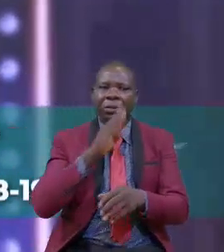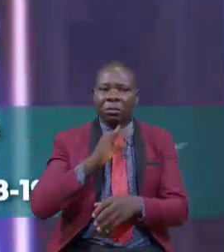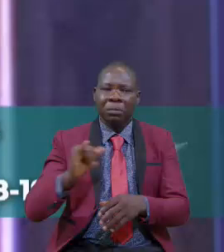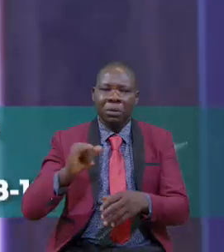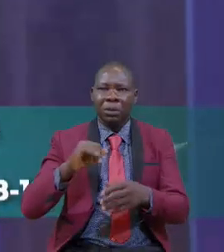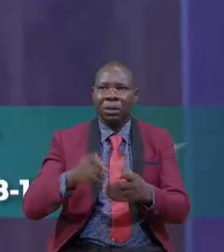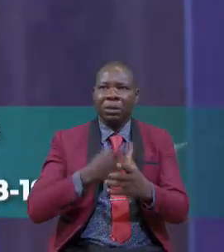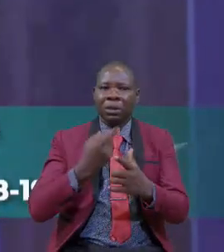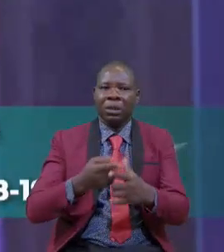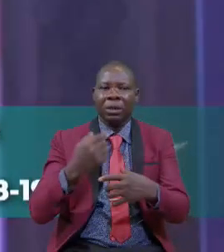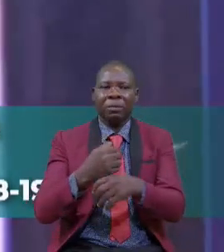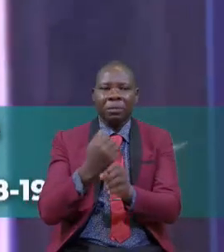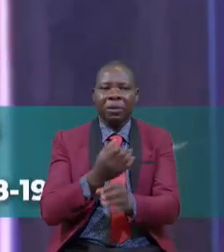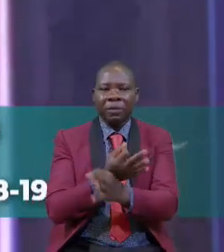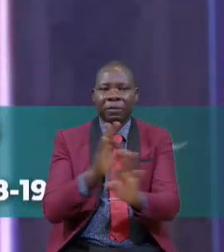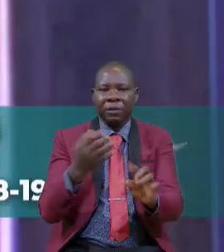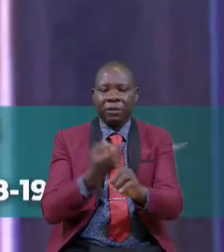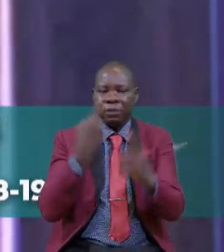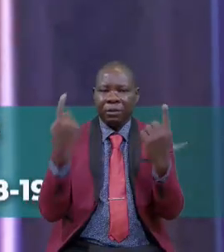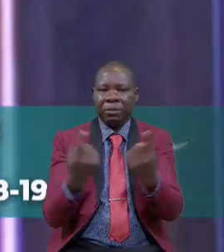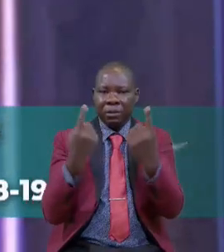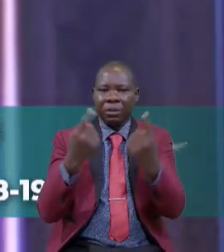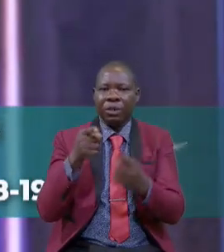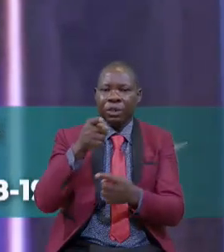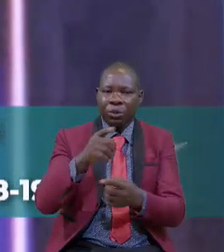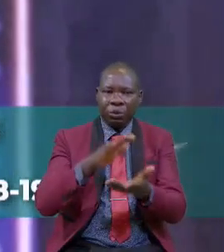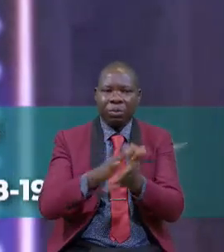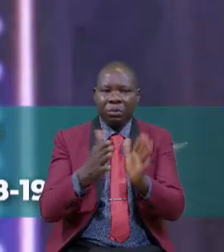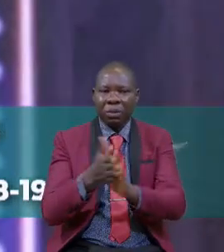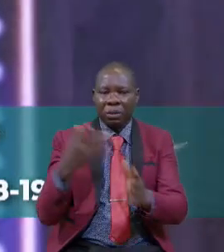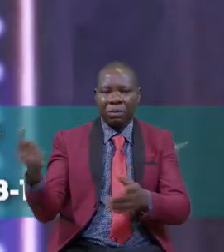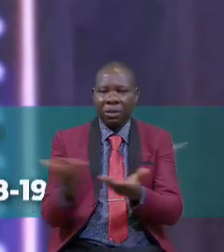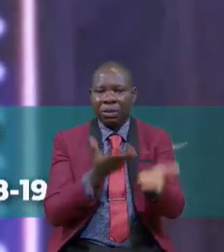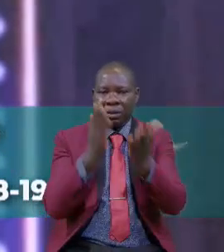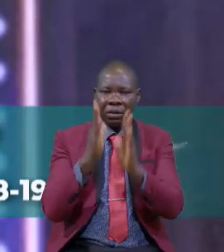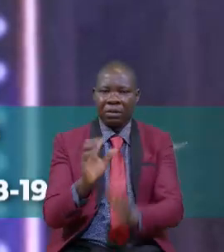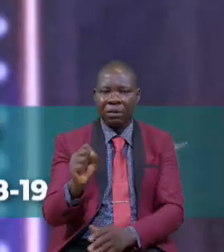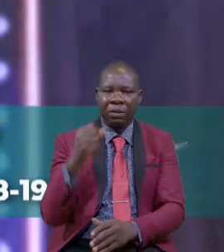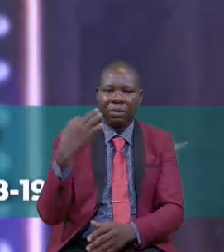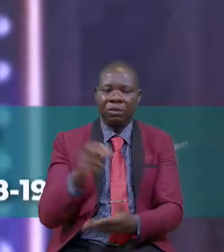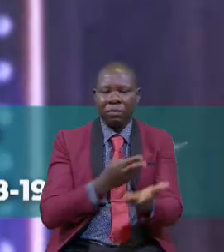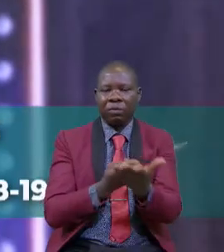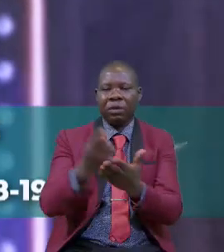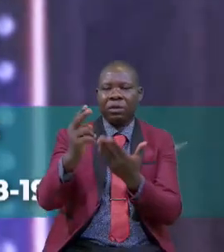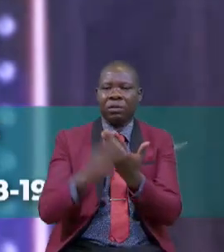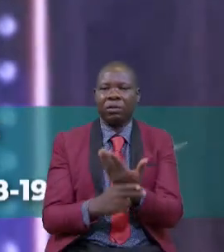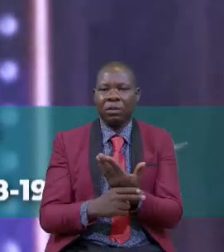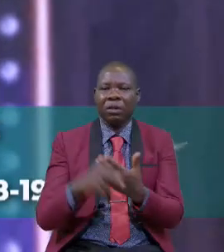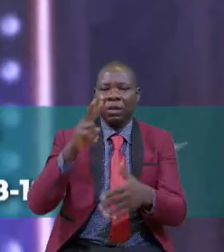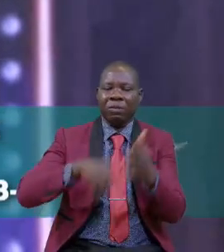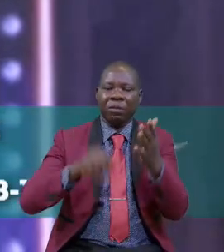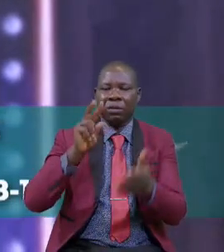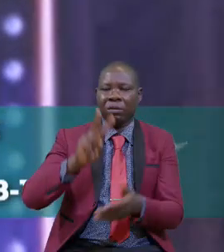from sin, ye became the servants of righteousness. Look at verse 22. In